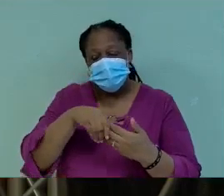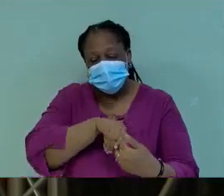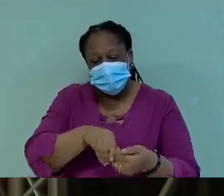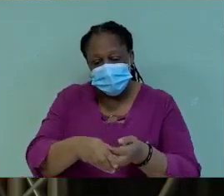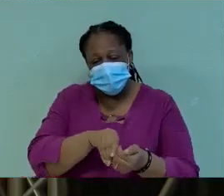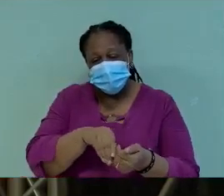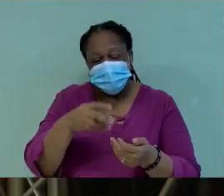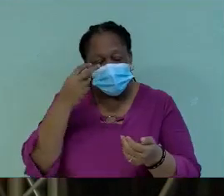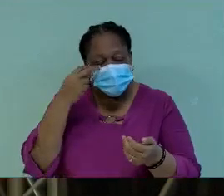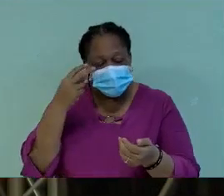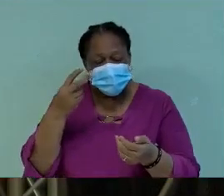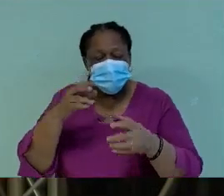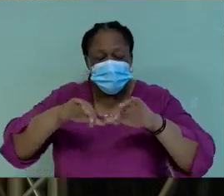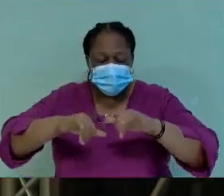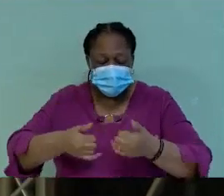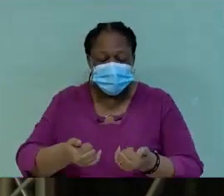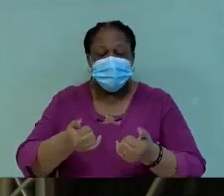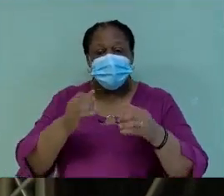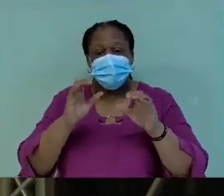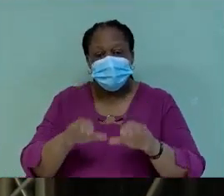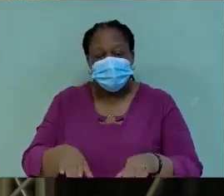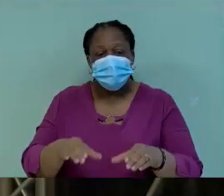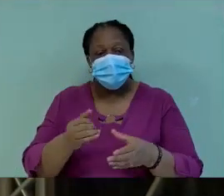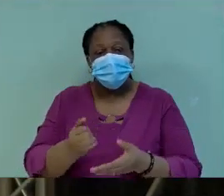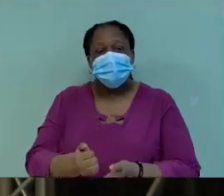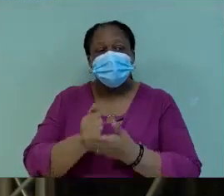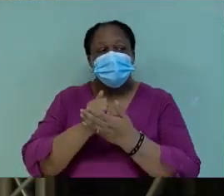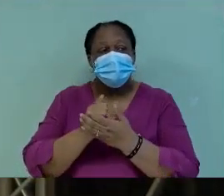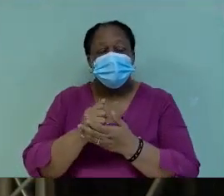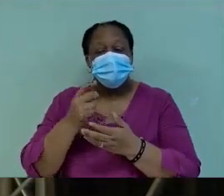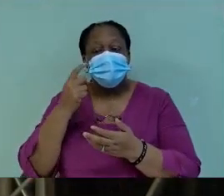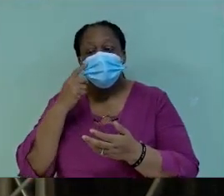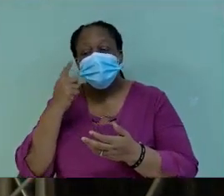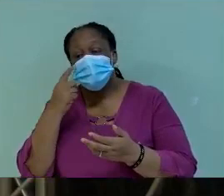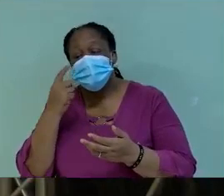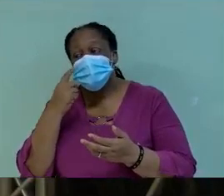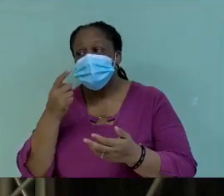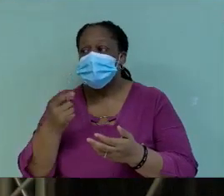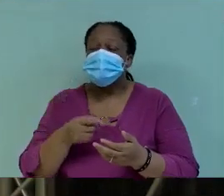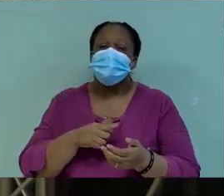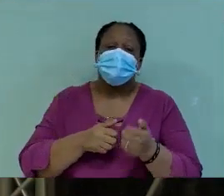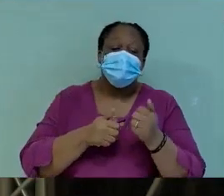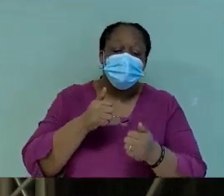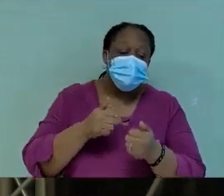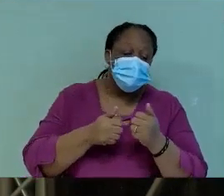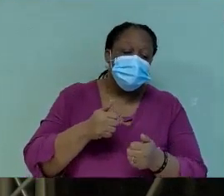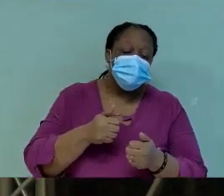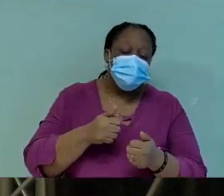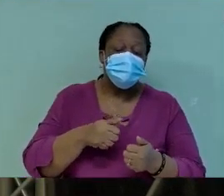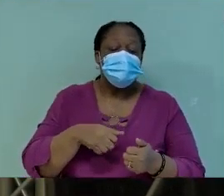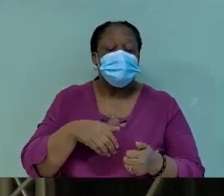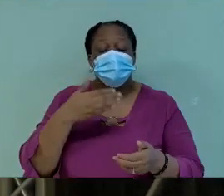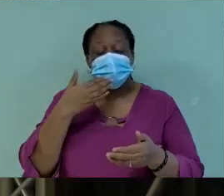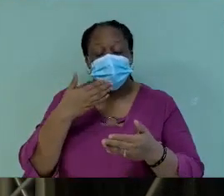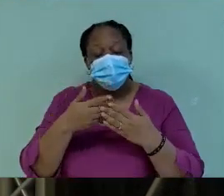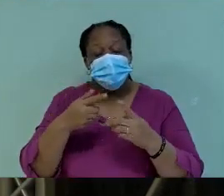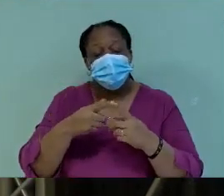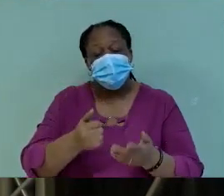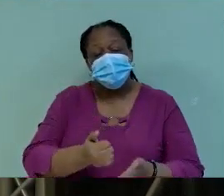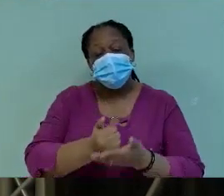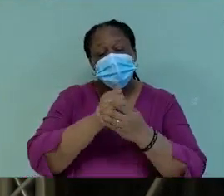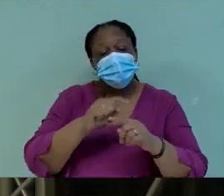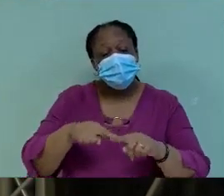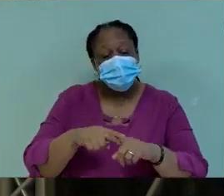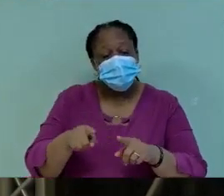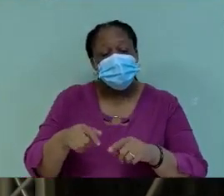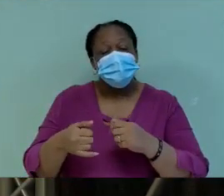to deliver the critical public services needed to support our communities. We all have a